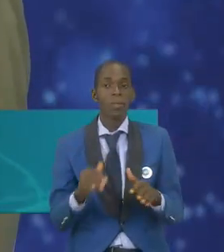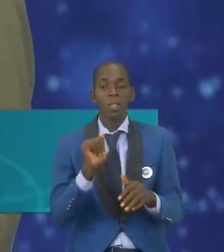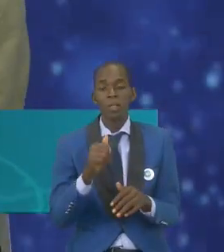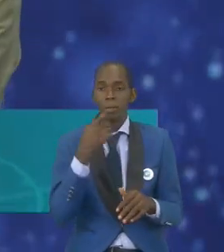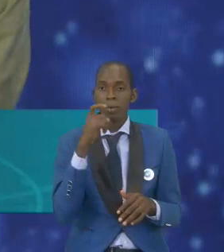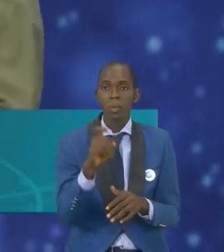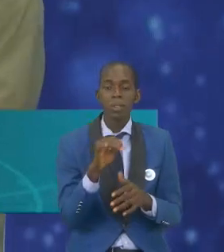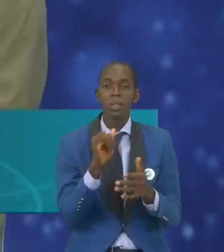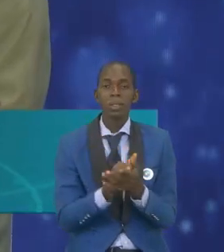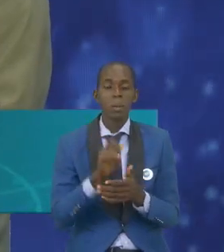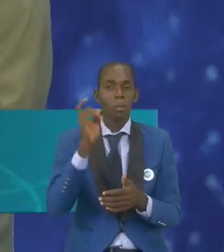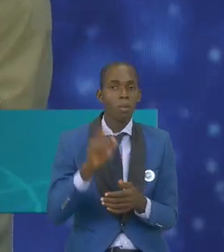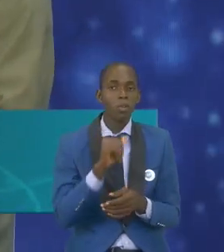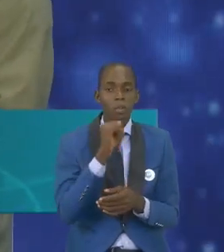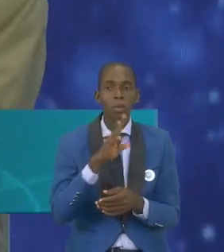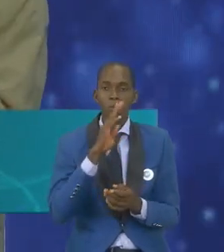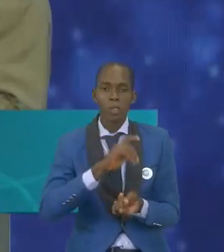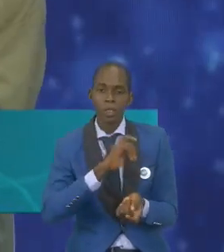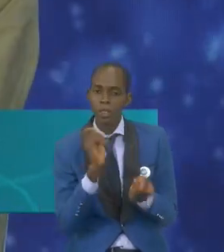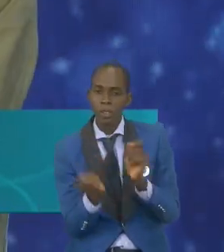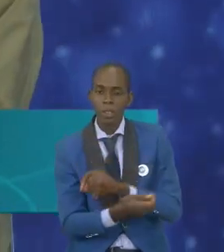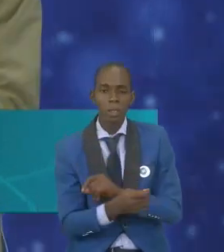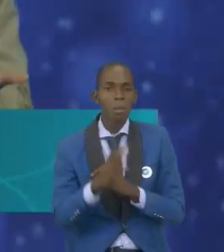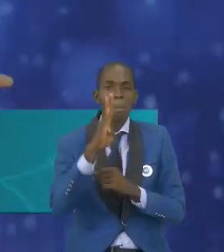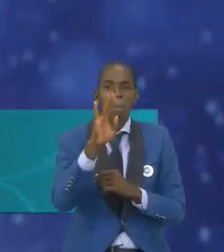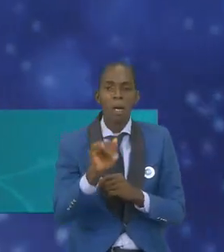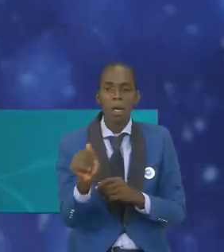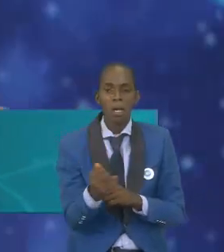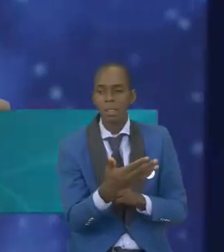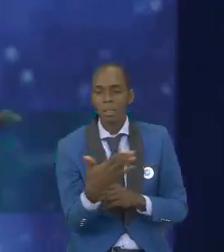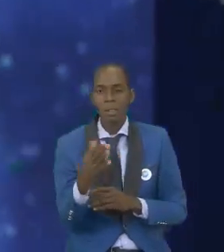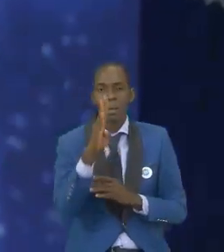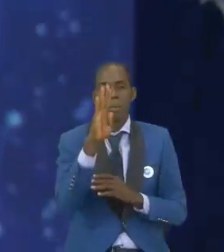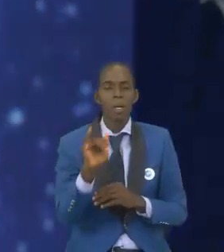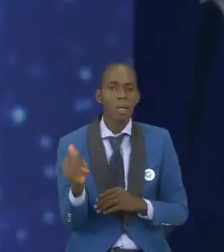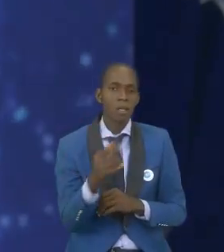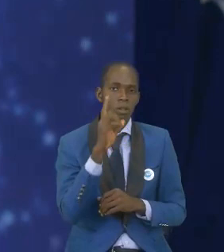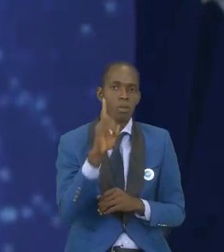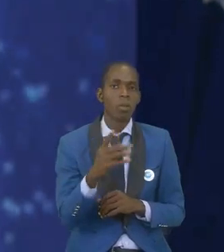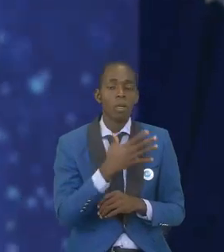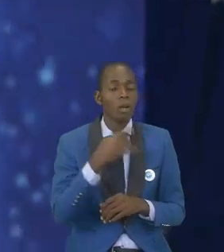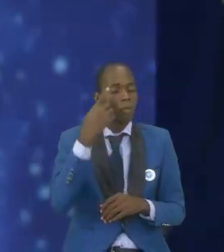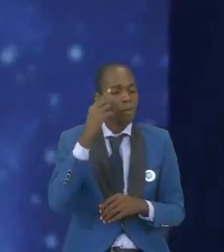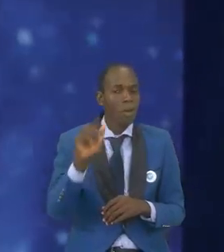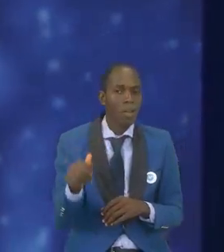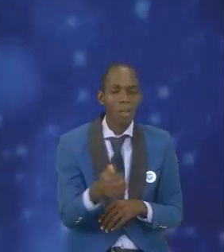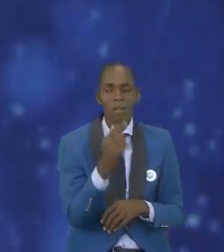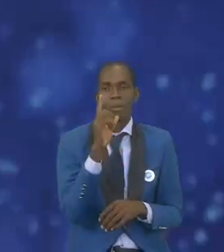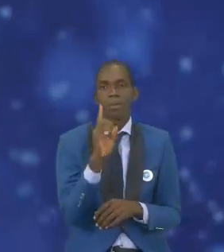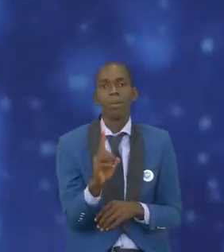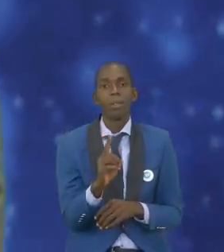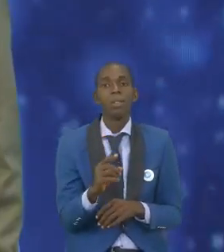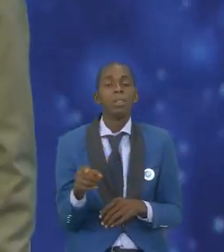not be changed or altered by anything, by anyone, and for anyone. Actually, they had